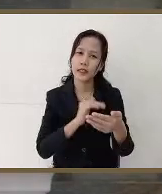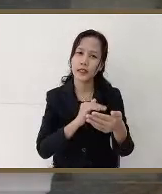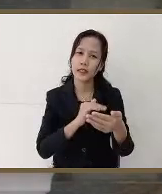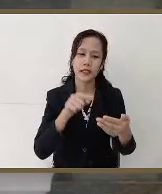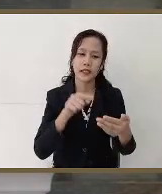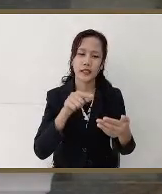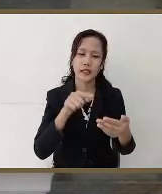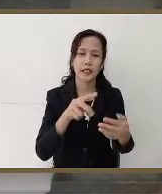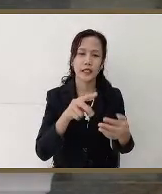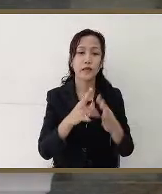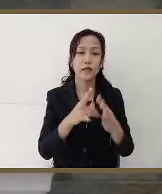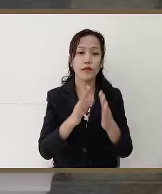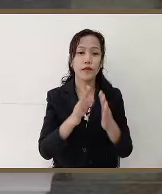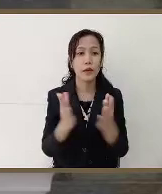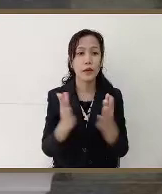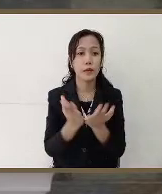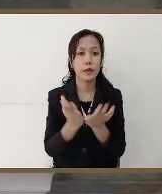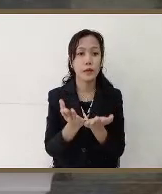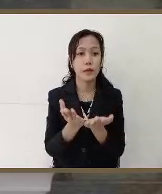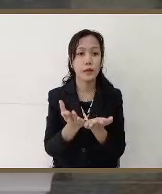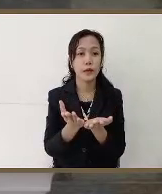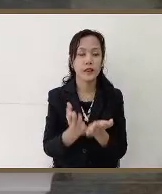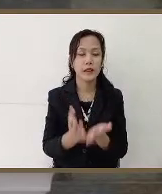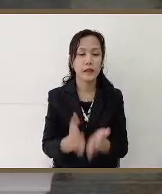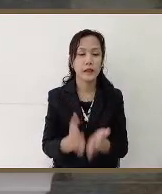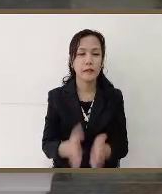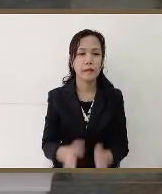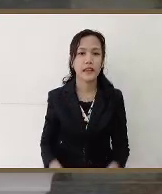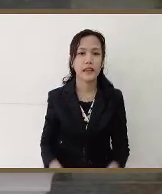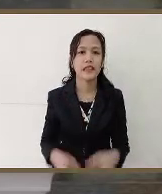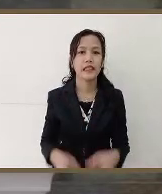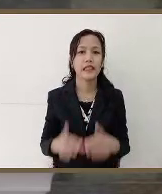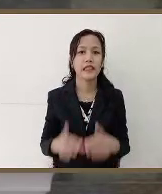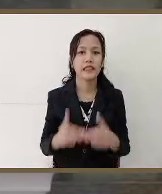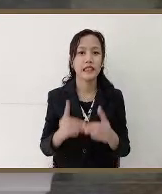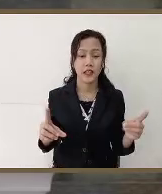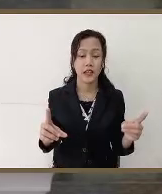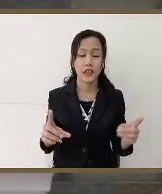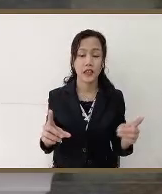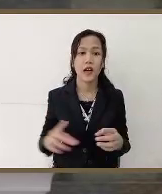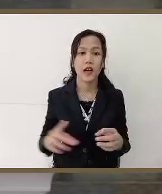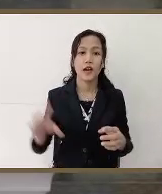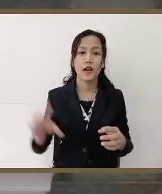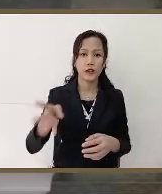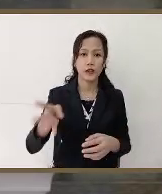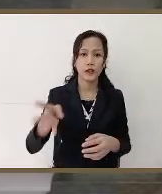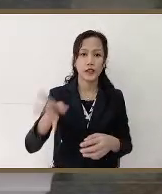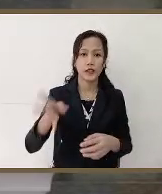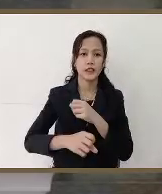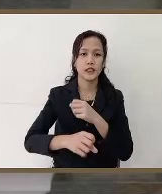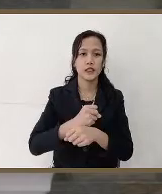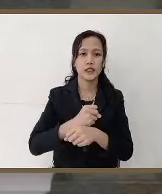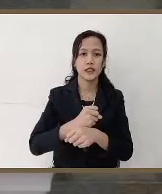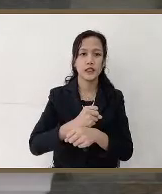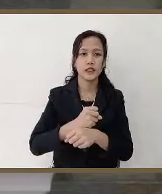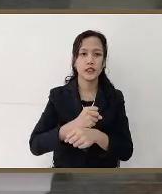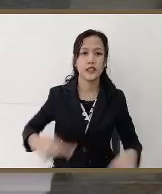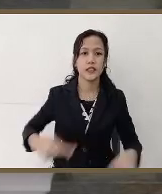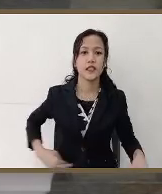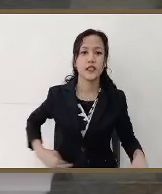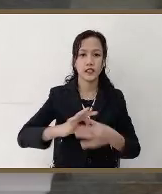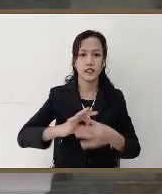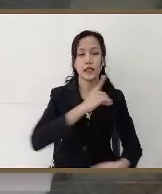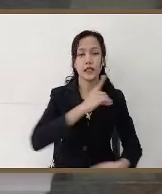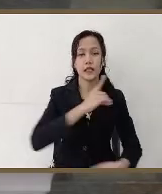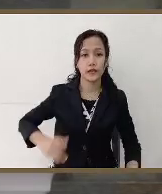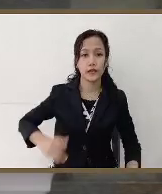po nahati sa outline ng 2 Samuel yung 40-year reign ni King David. Okay, 40-year reign